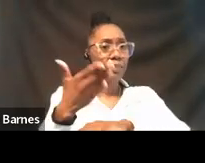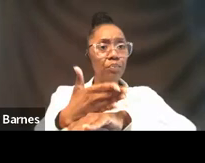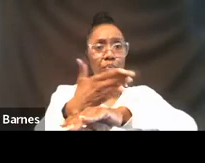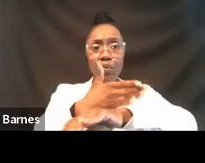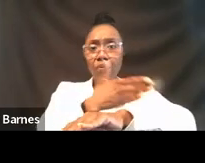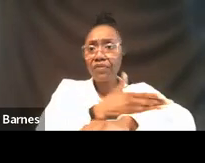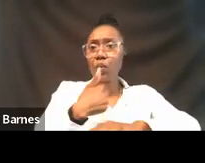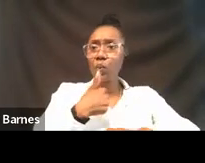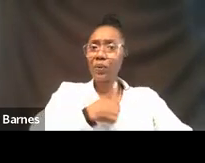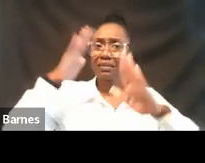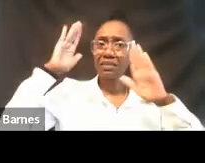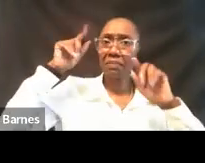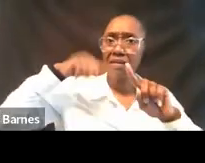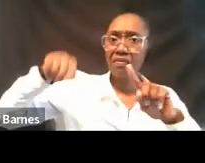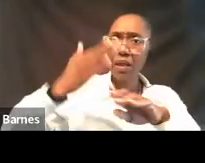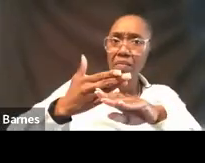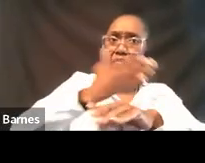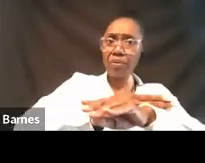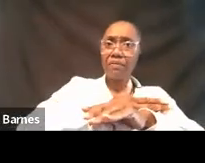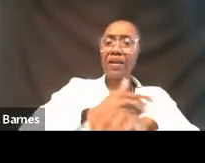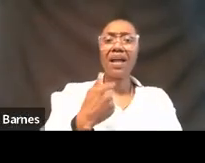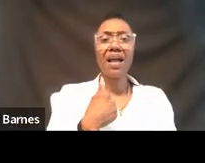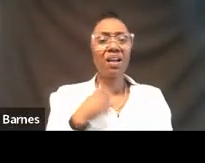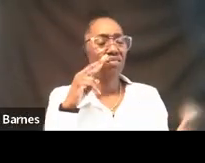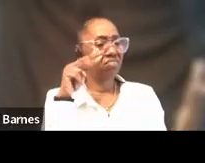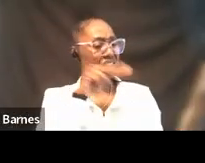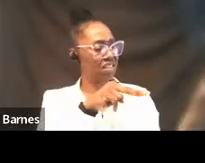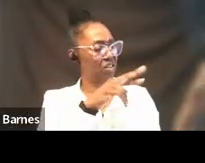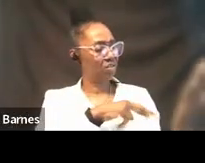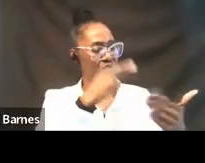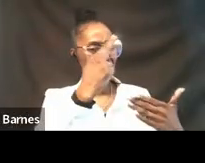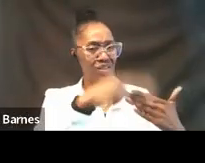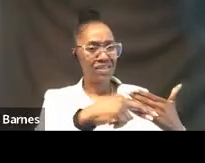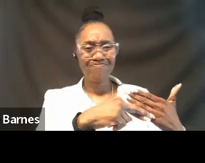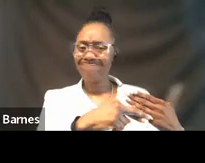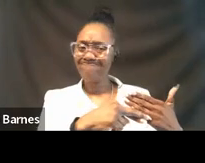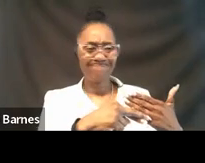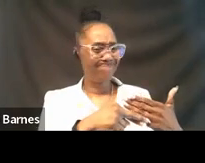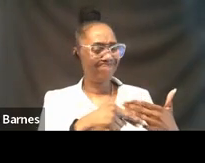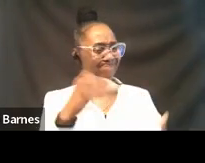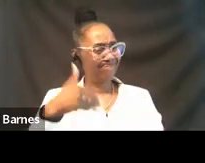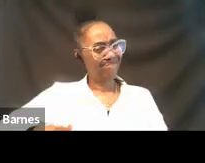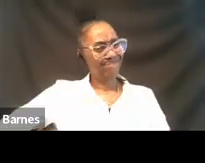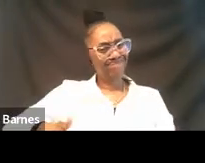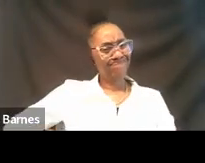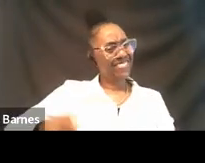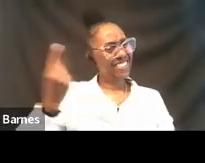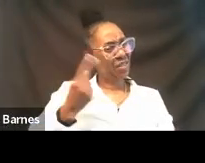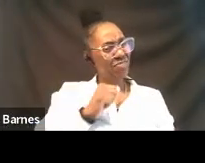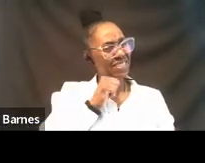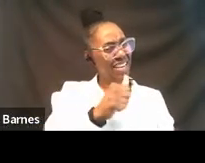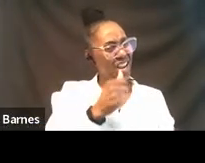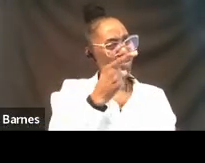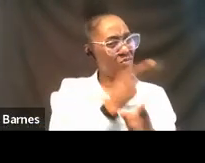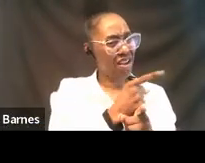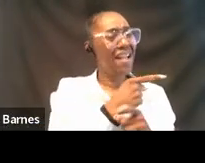to. And I would sit there and I'd look at the results and I'm like, something's not right. We noticed that students had academic